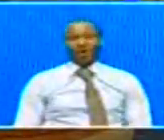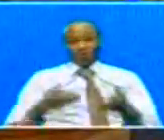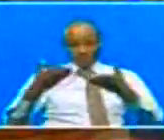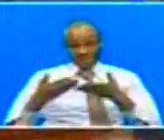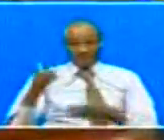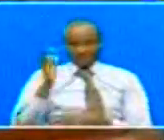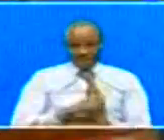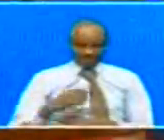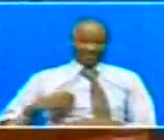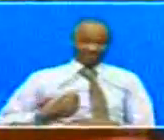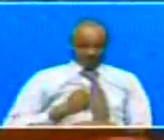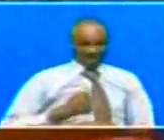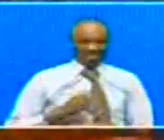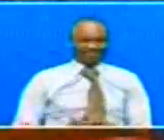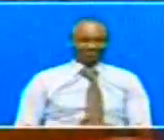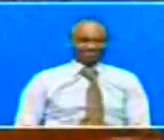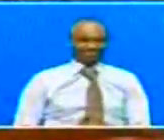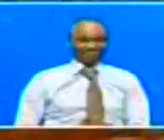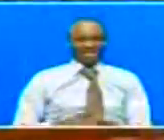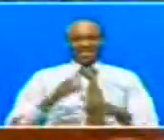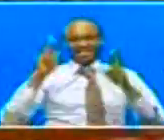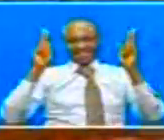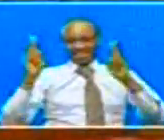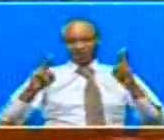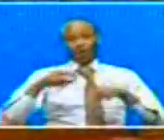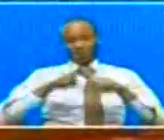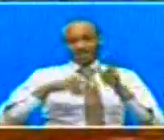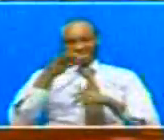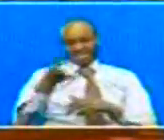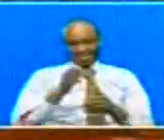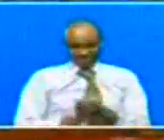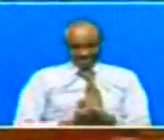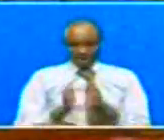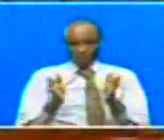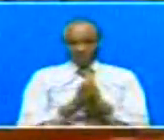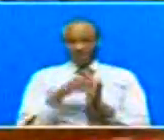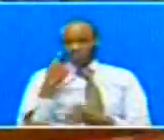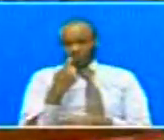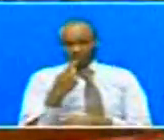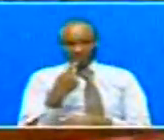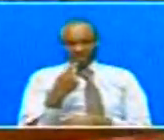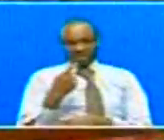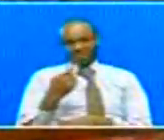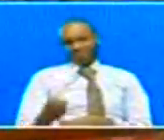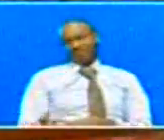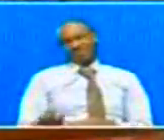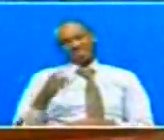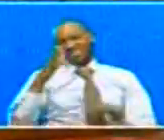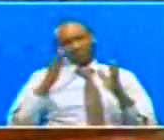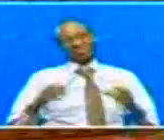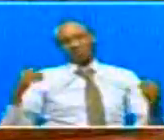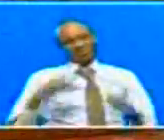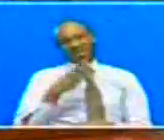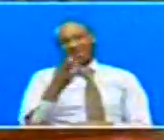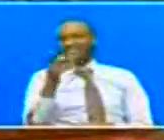And welcome back to Jeff Koinange, live at the Intercontinental Hotel here with, I just call him the fearless one. You